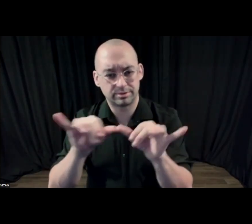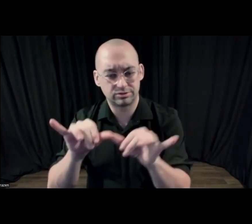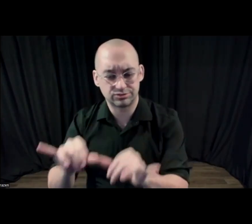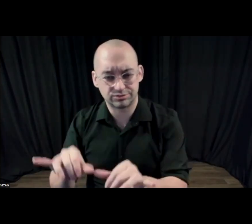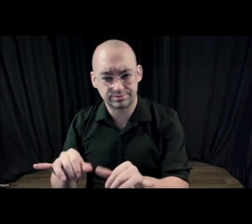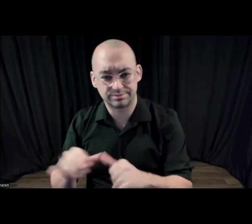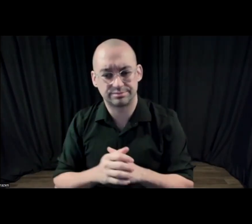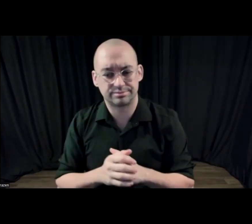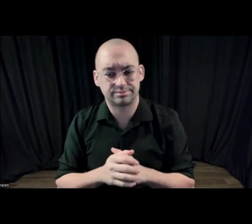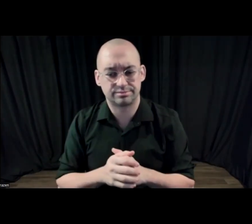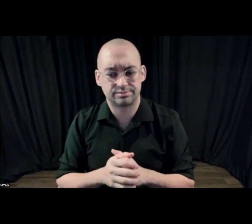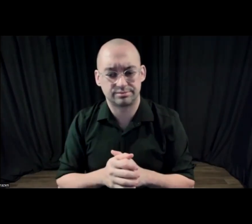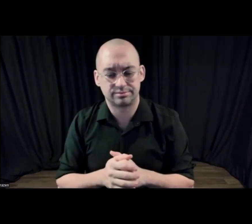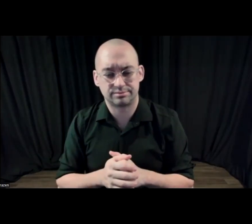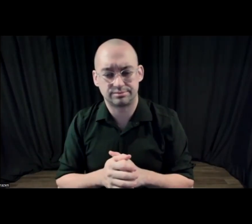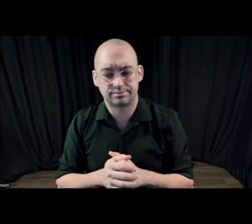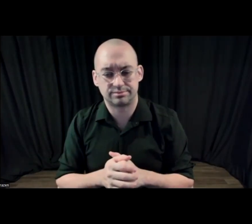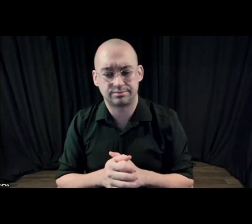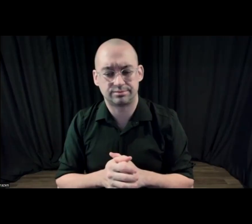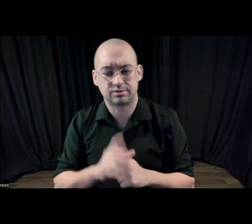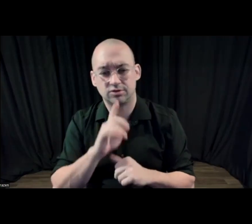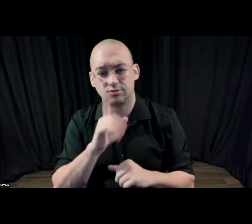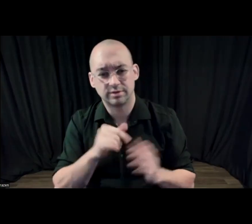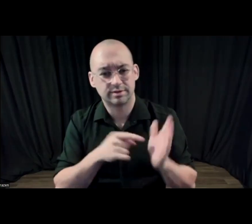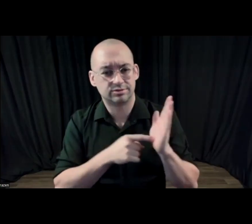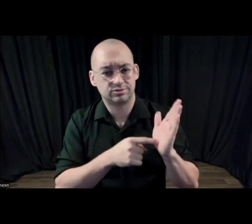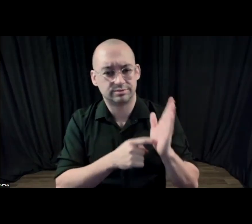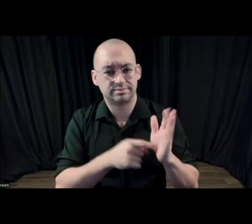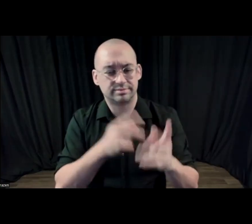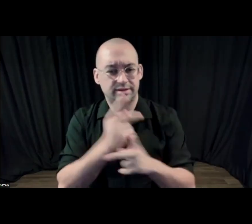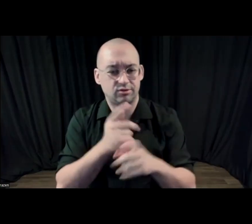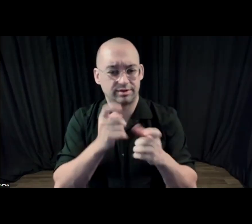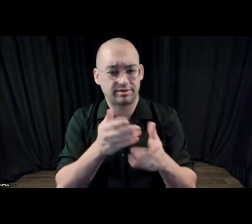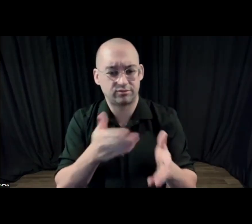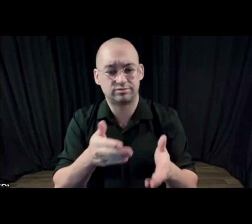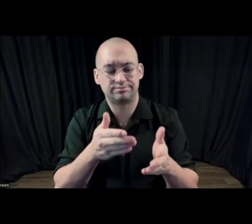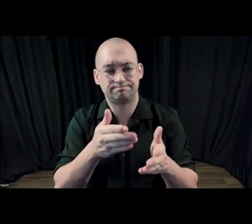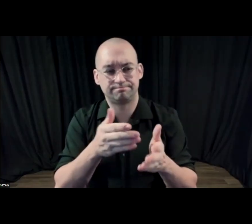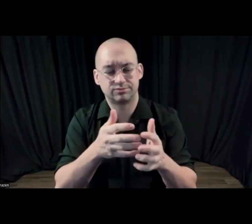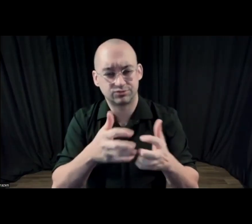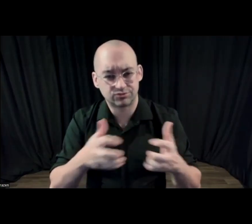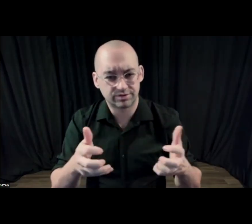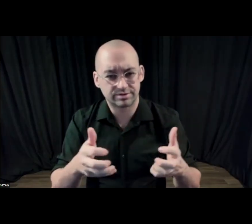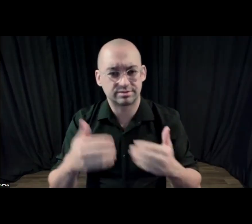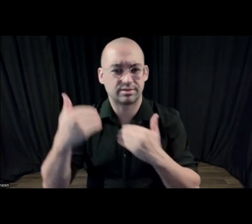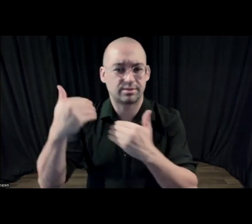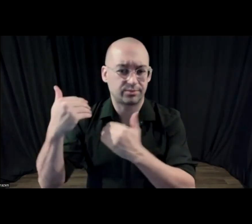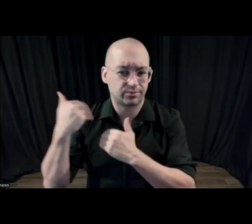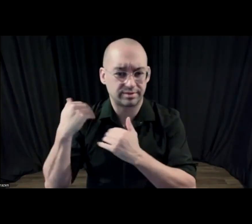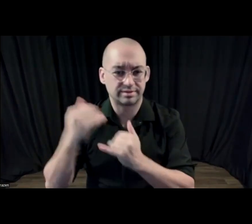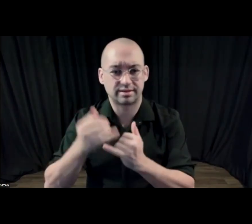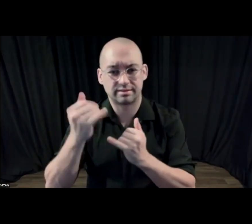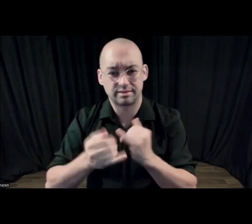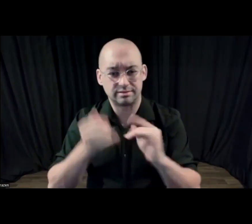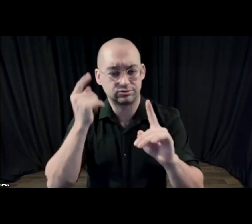Aging Data Dashboard, really point to caregiver strain and caregiver burden. And then the last goal of the master plan